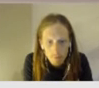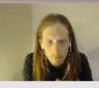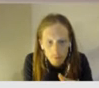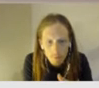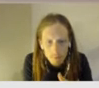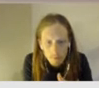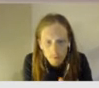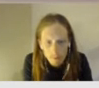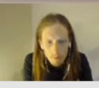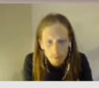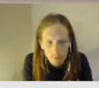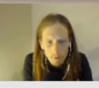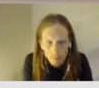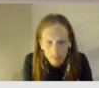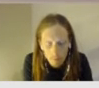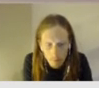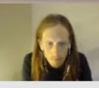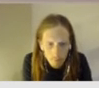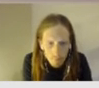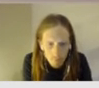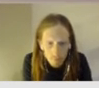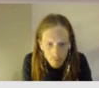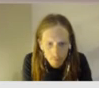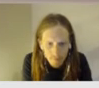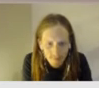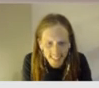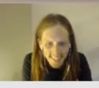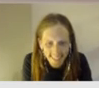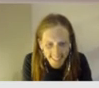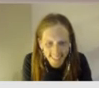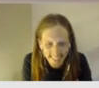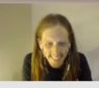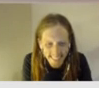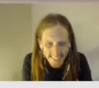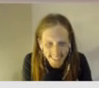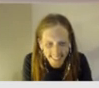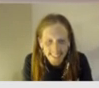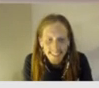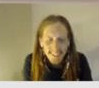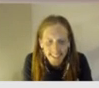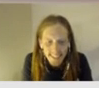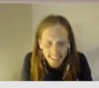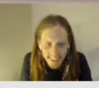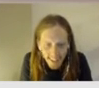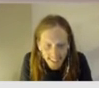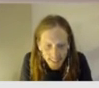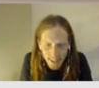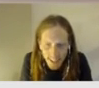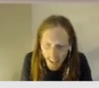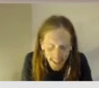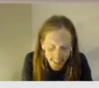Houston that are down there. So it's a lot of fun. I like the morning crowd, though. I like to work in the morning.